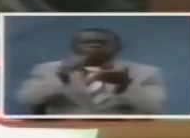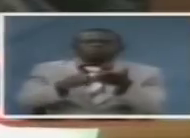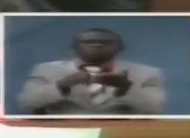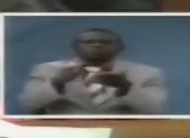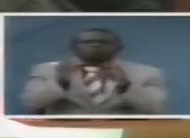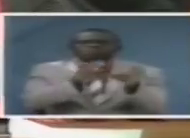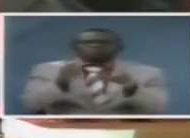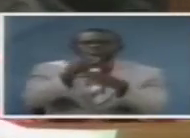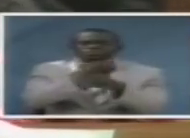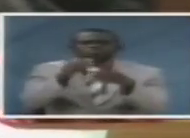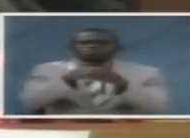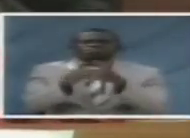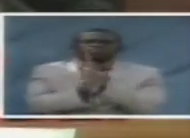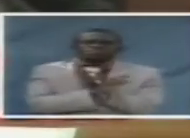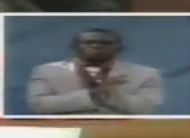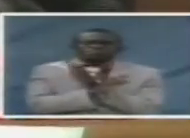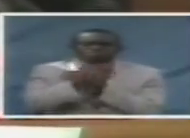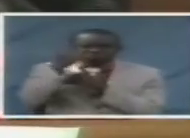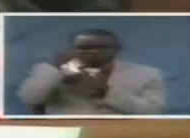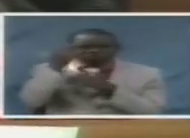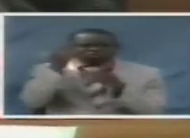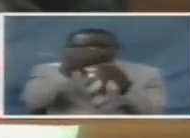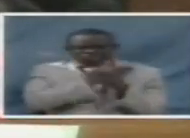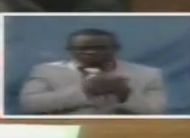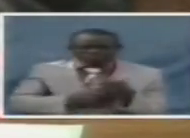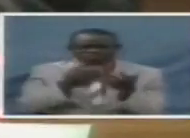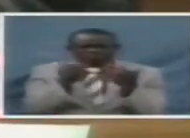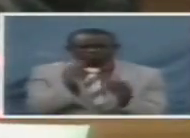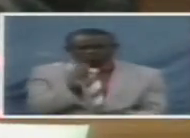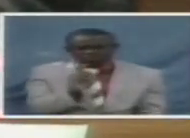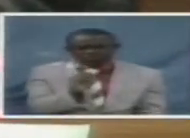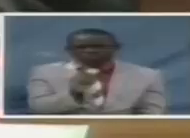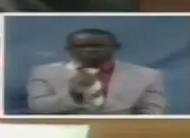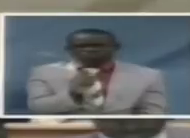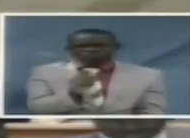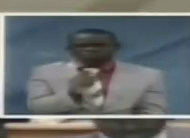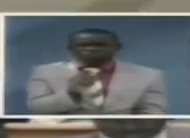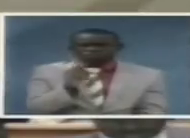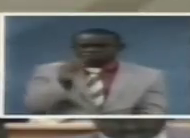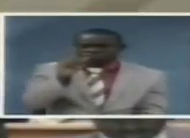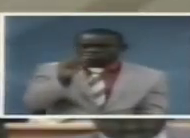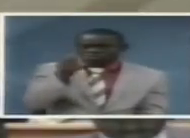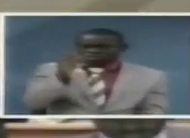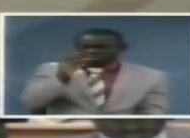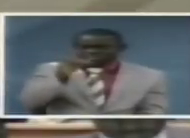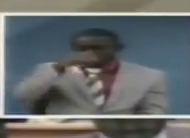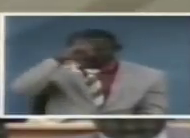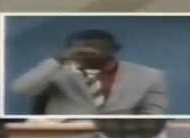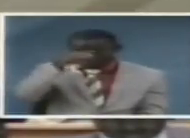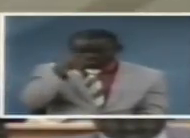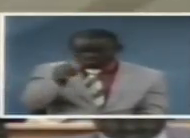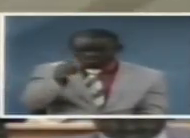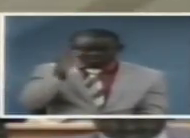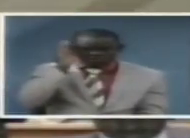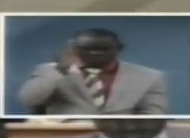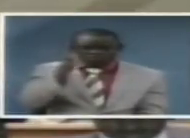to ensuring that this continues. The focus in the mining sector in 2018 will be on broadening